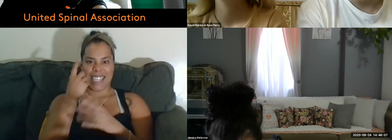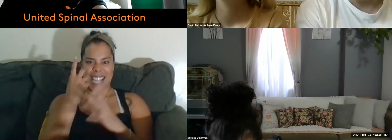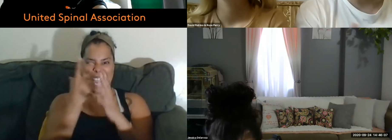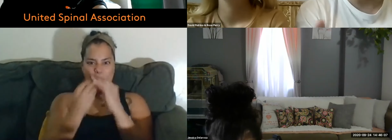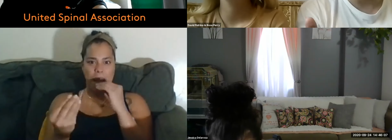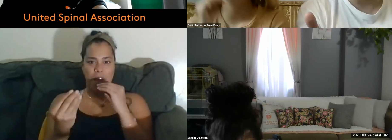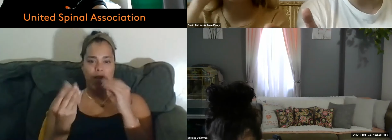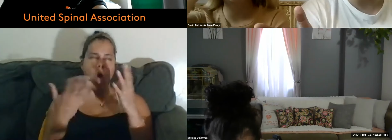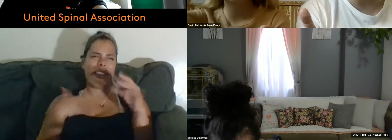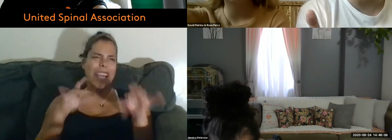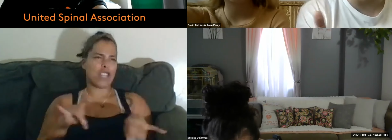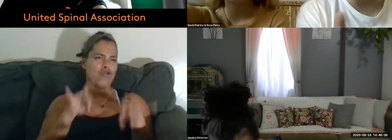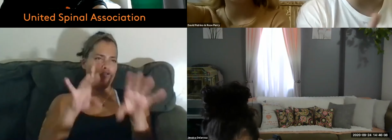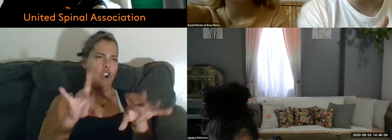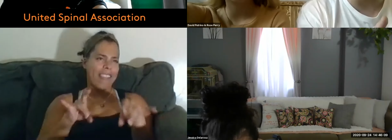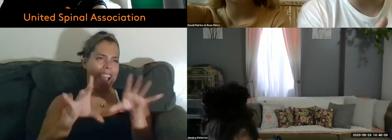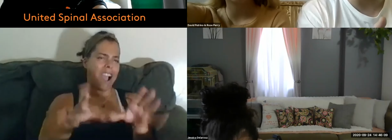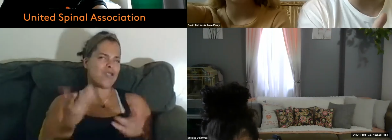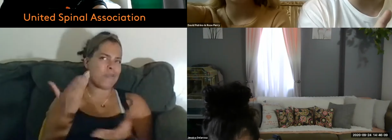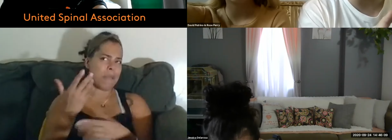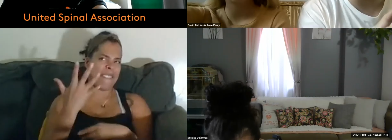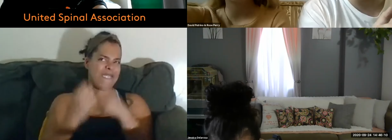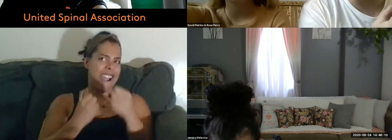US. But